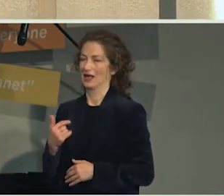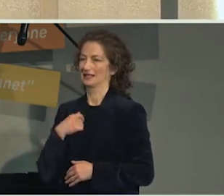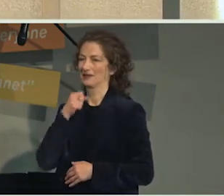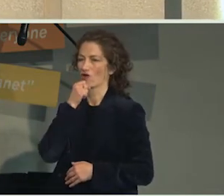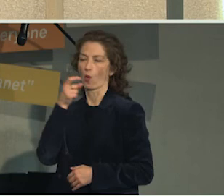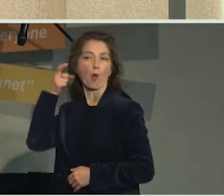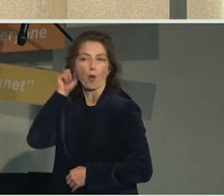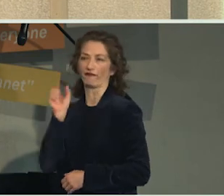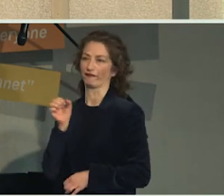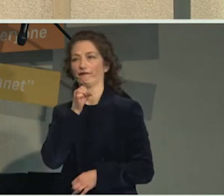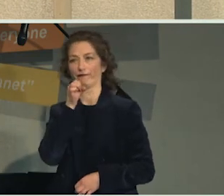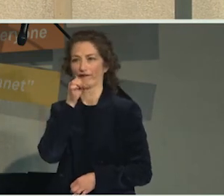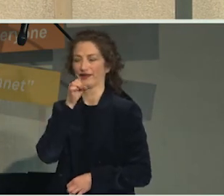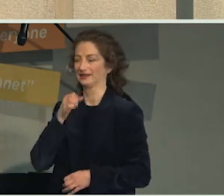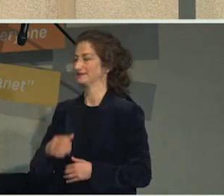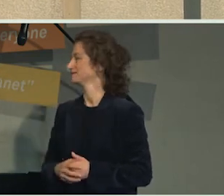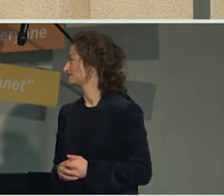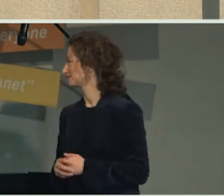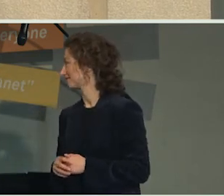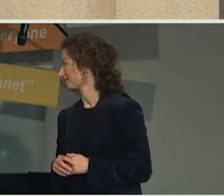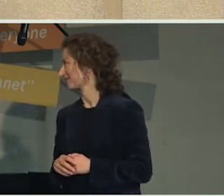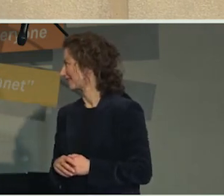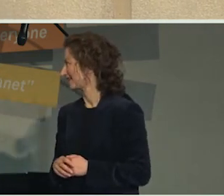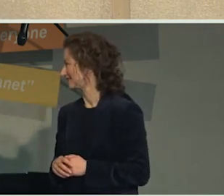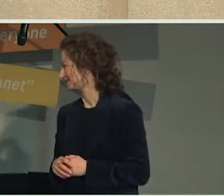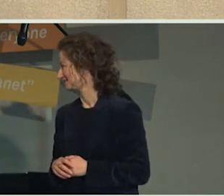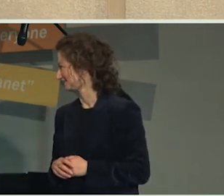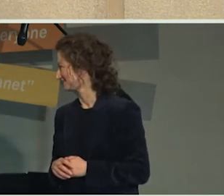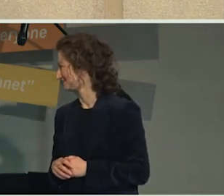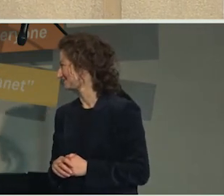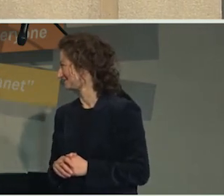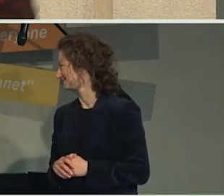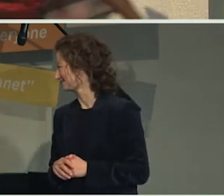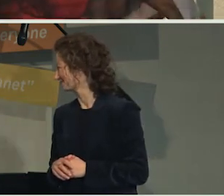what this is what Beyonce must feel like, you know what I'm saying?